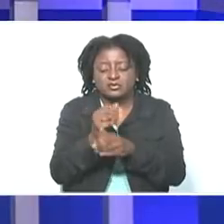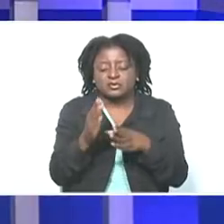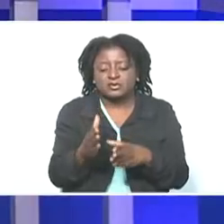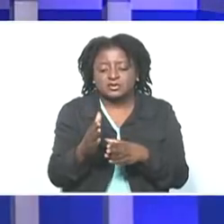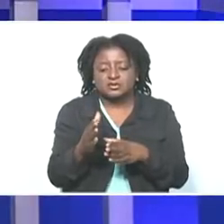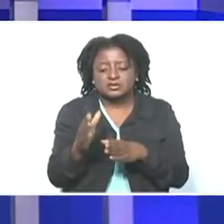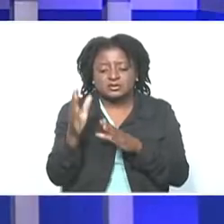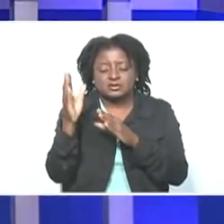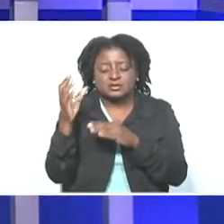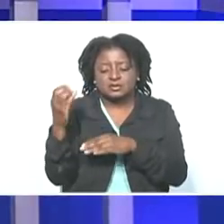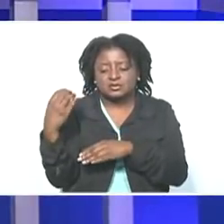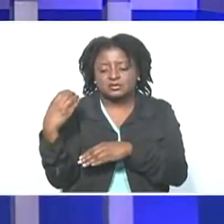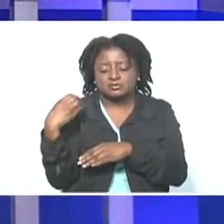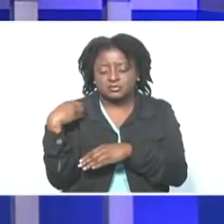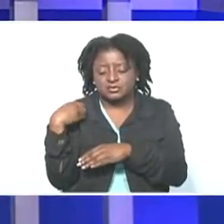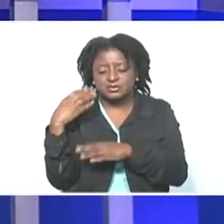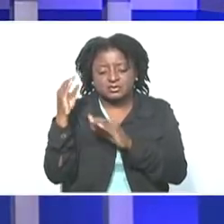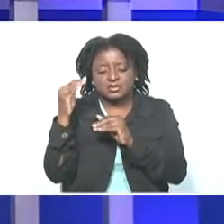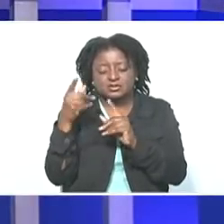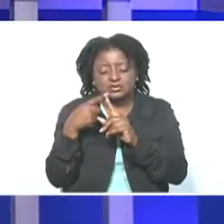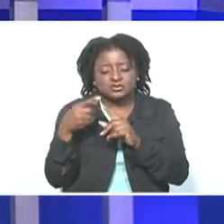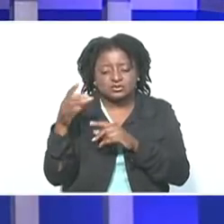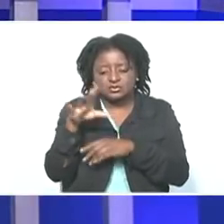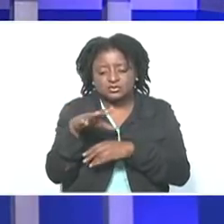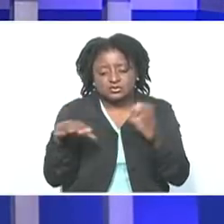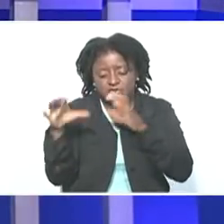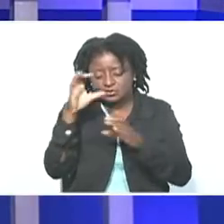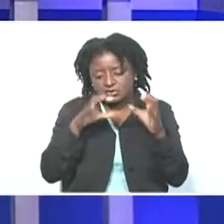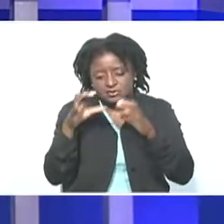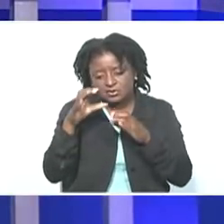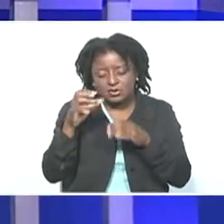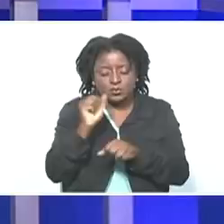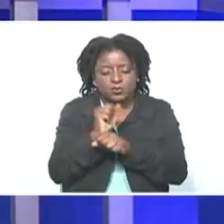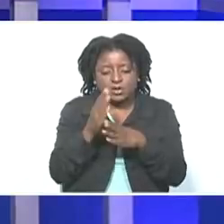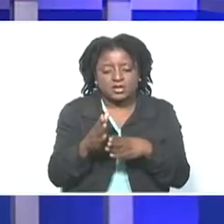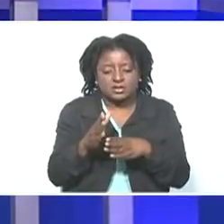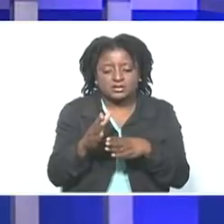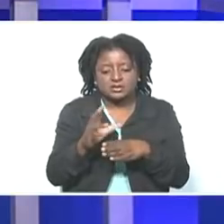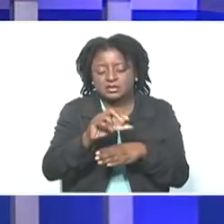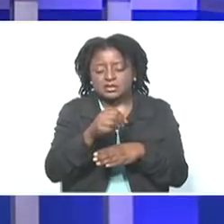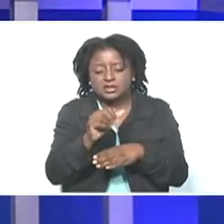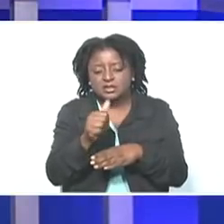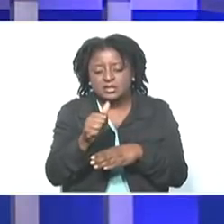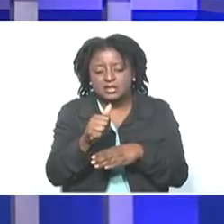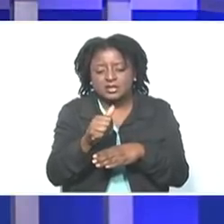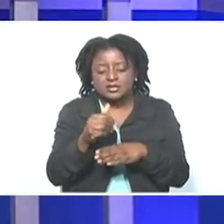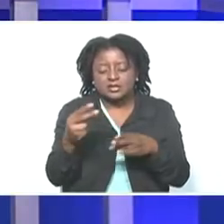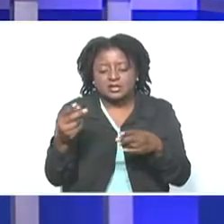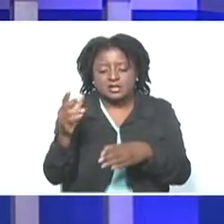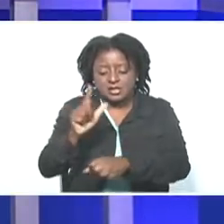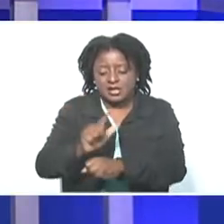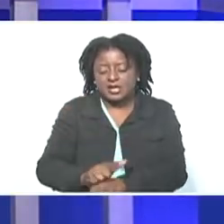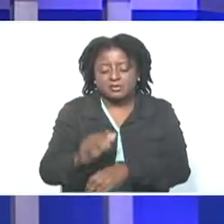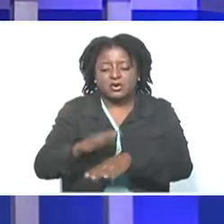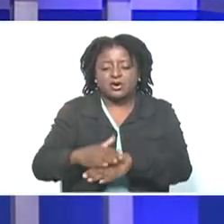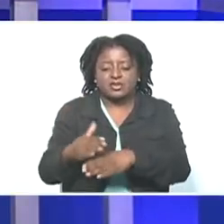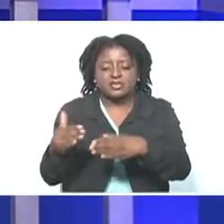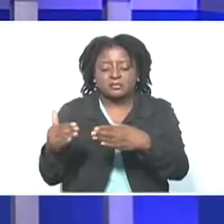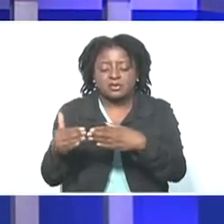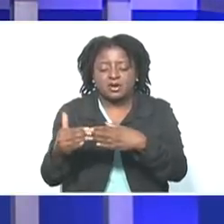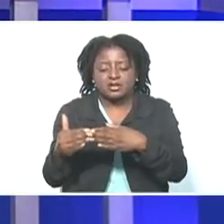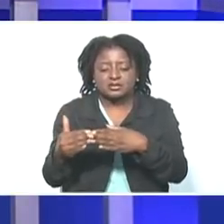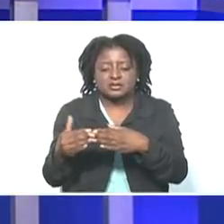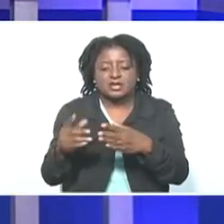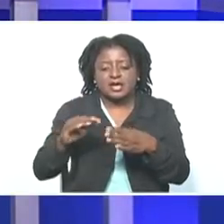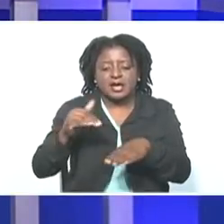workers as the Department of Labor mounts a job fair here in the capital tomorrow at the Doris Johnson High School. One of the challenges facing the